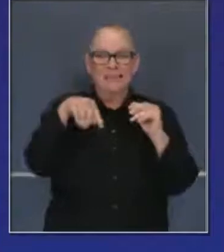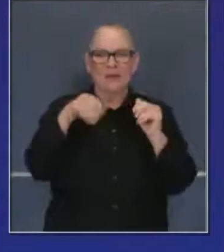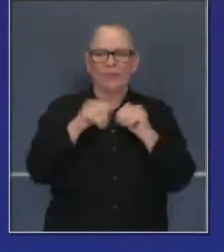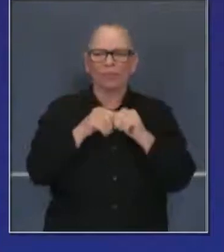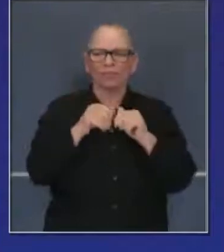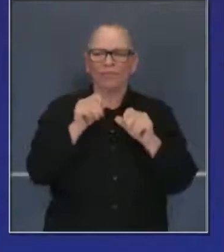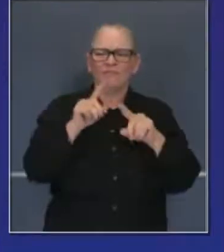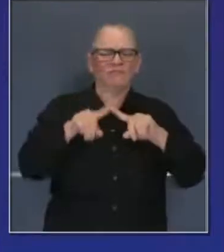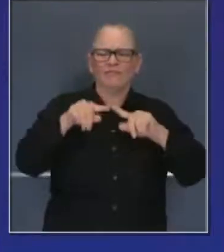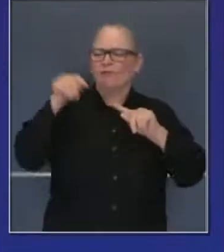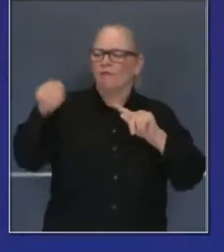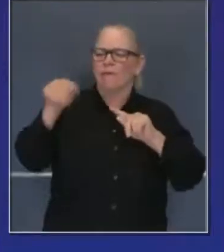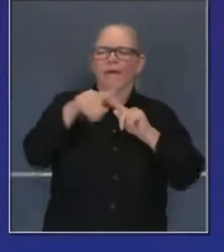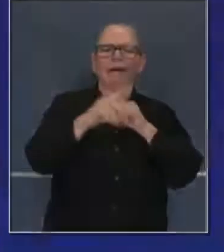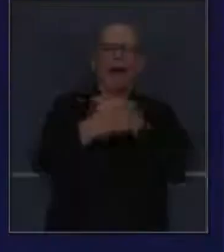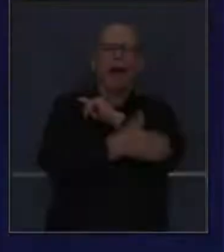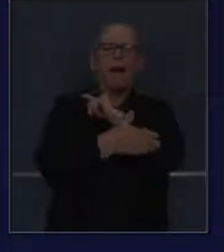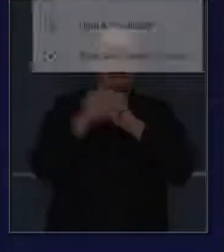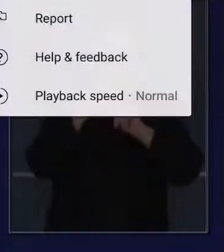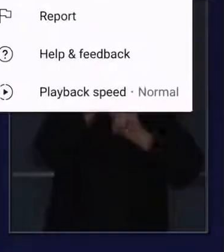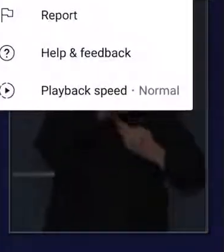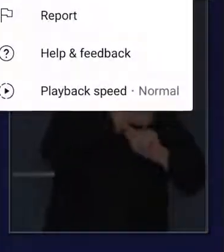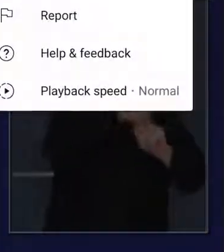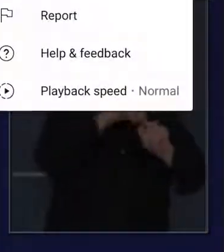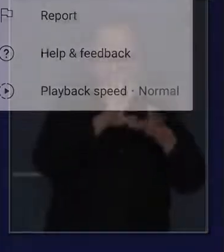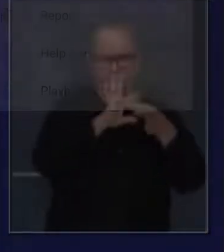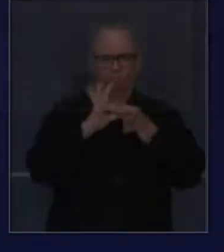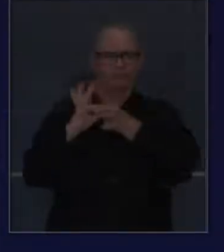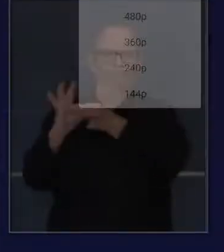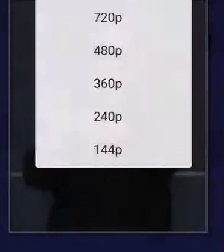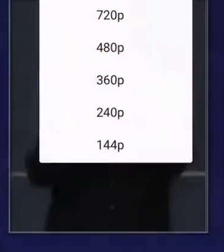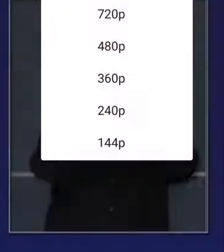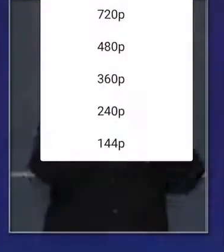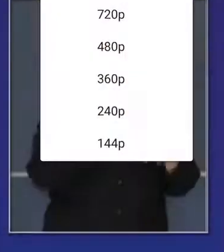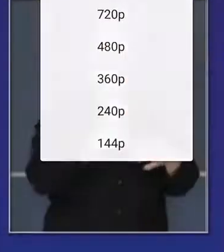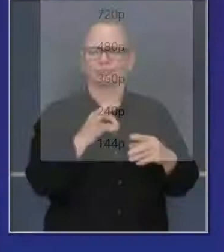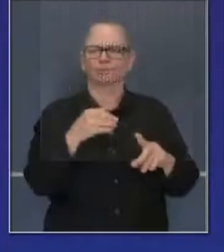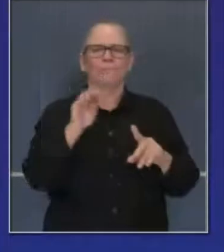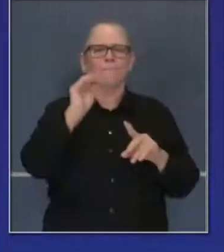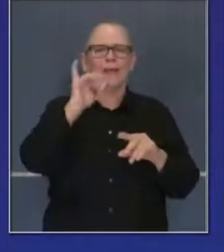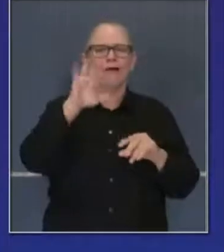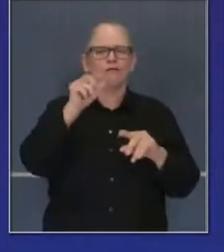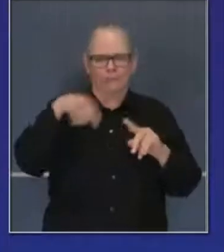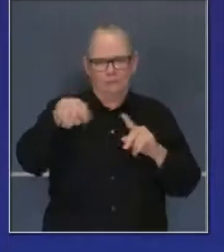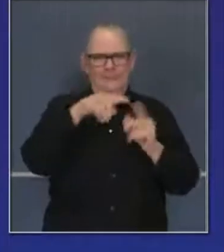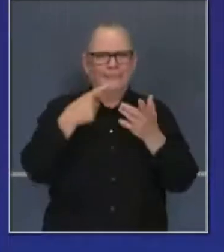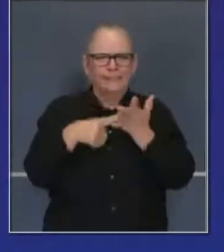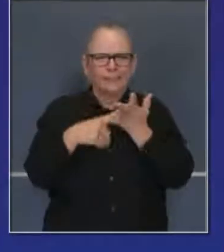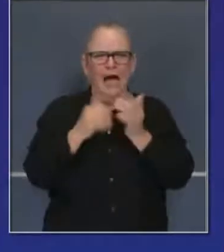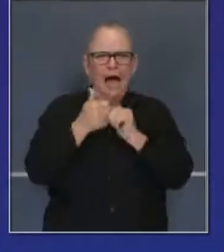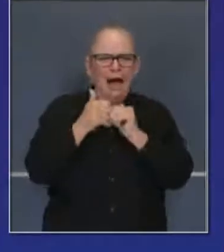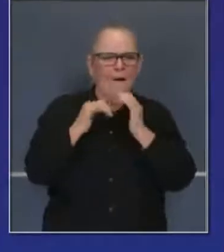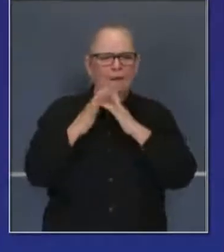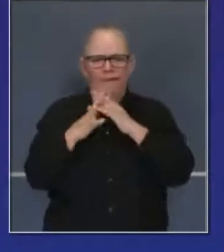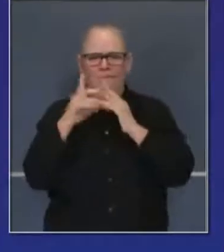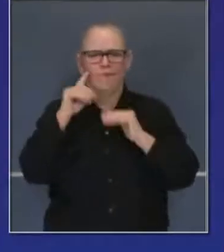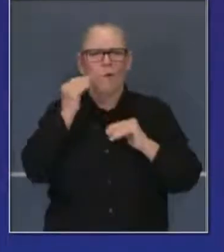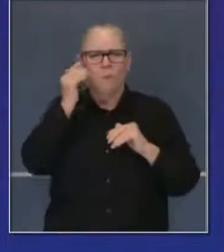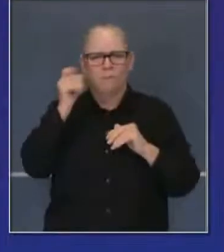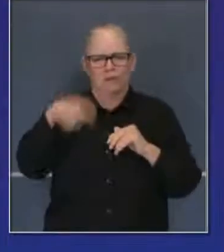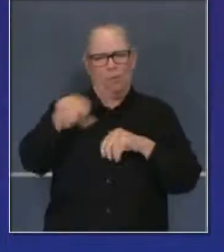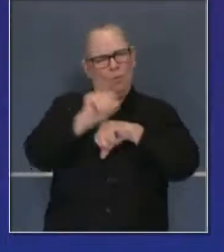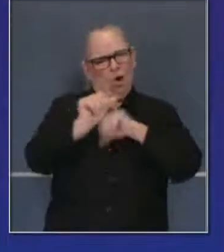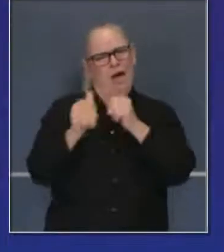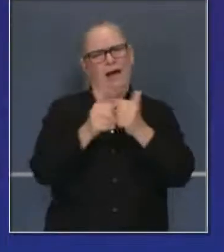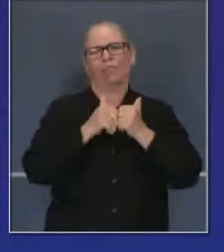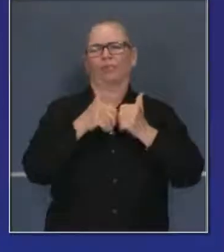moreover, working with other mayors all throughout the state of California, including working with local leadership